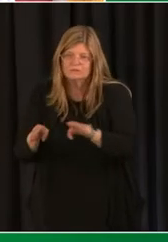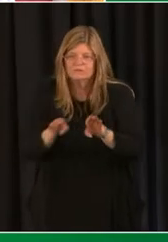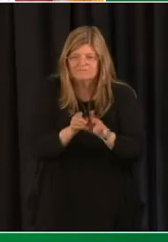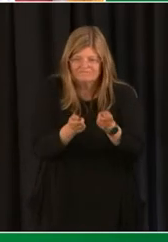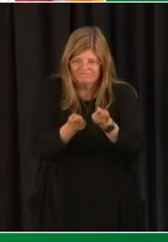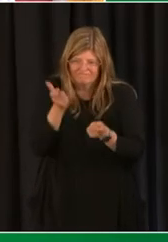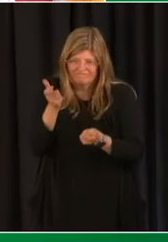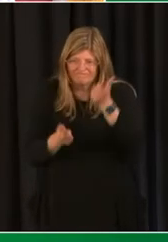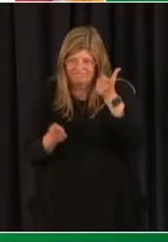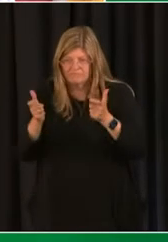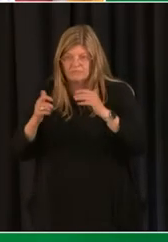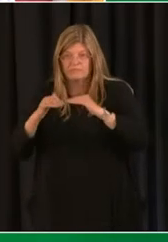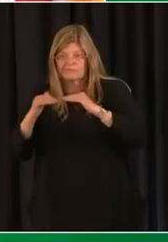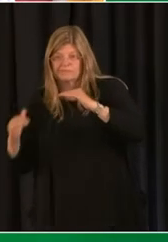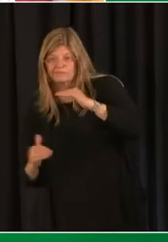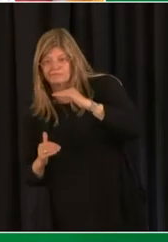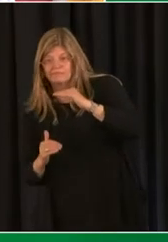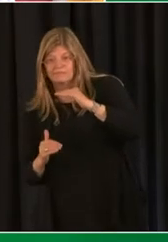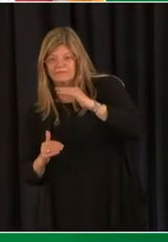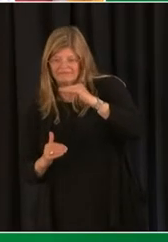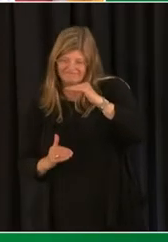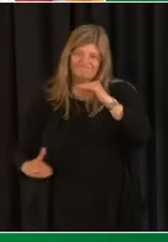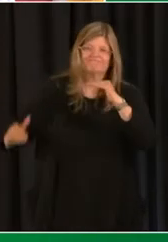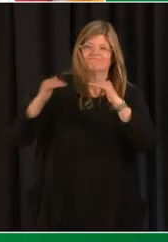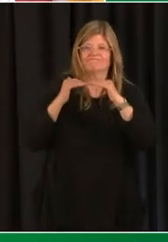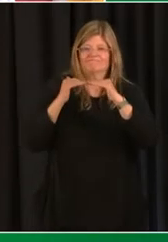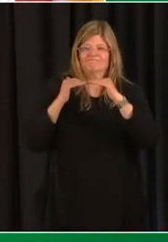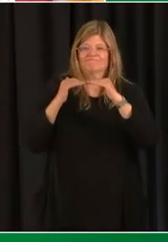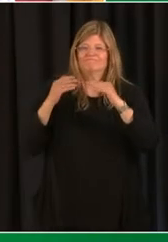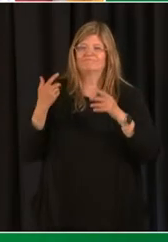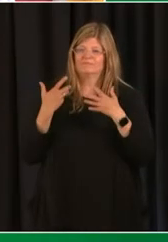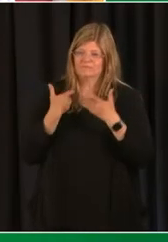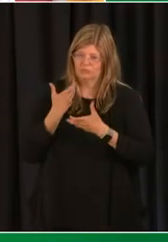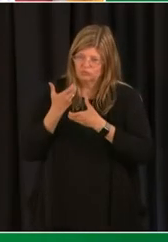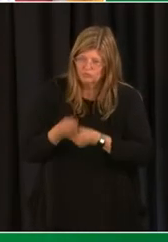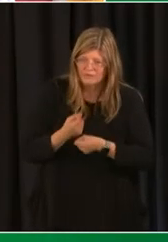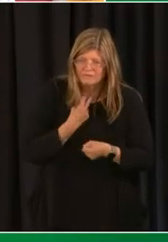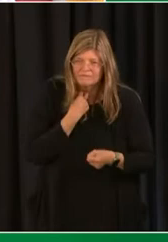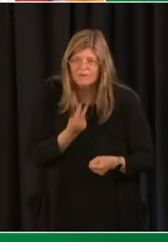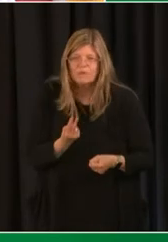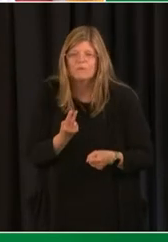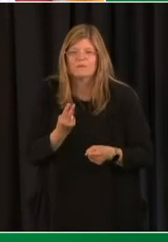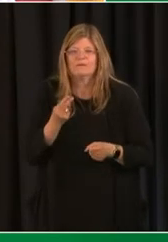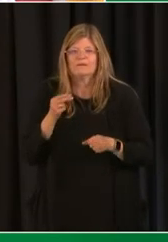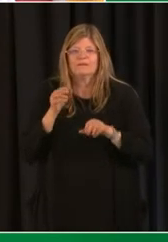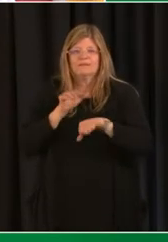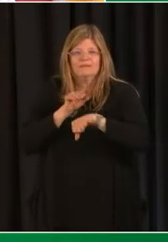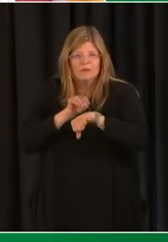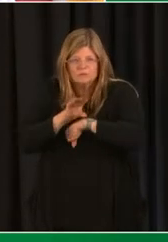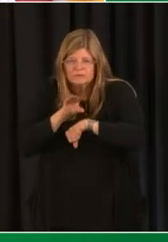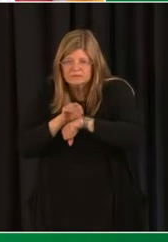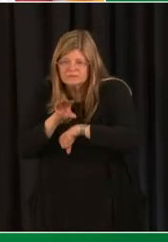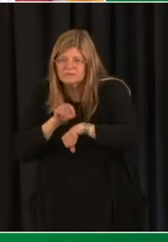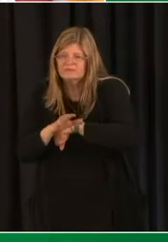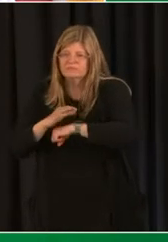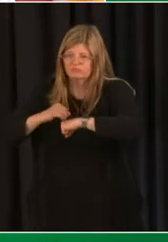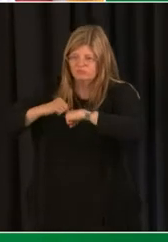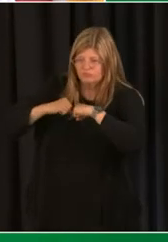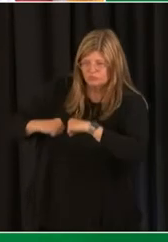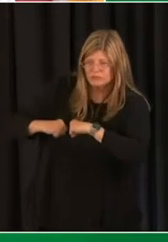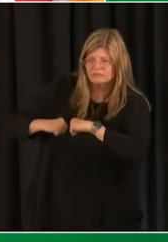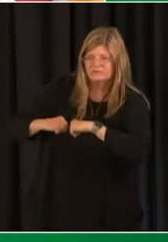eliminating equity gaps. Not only are we a trusted voice, but we are also a counselor,